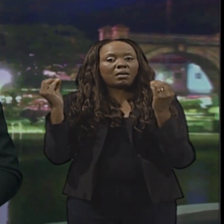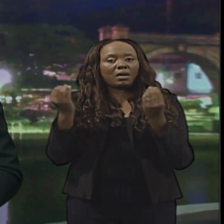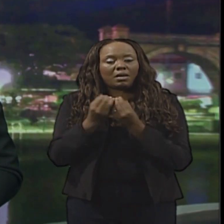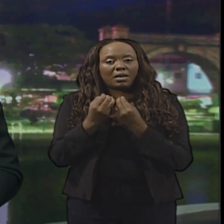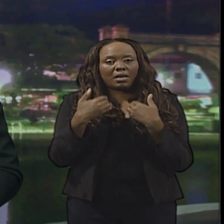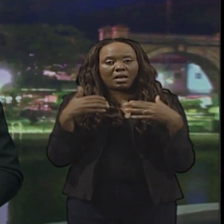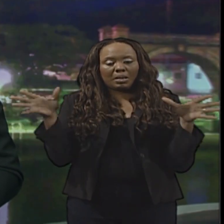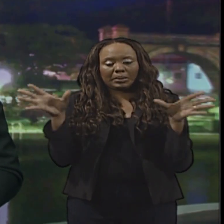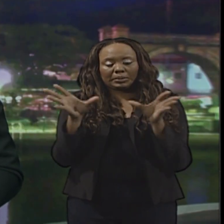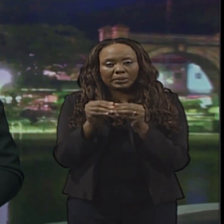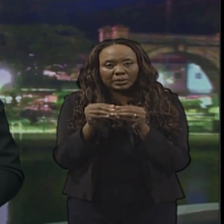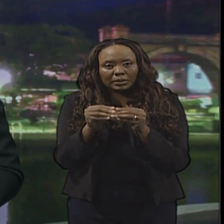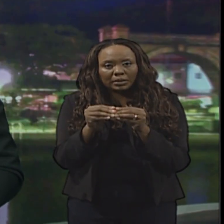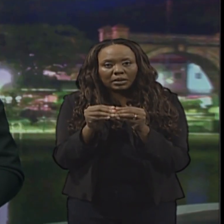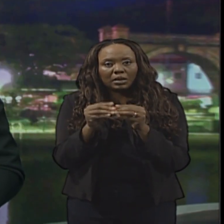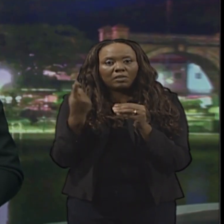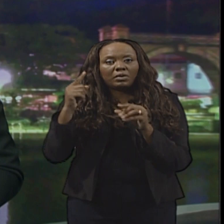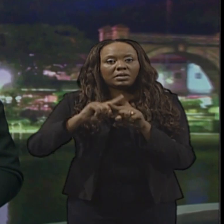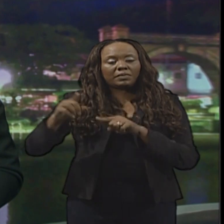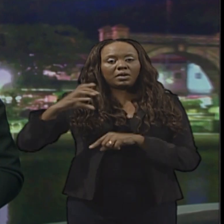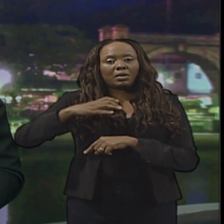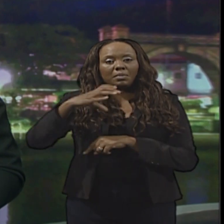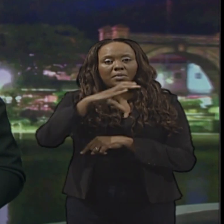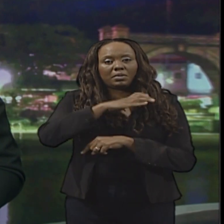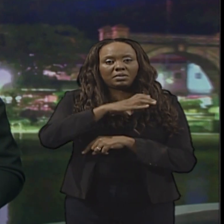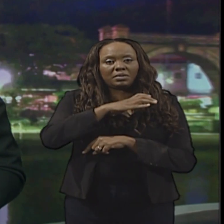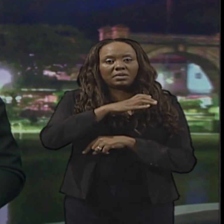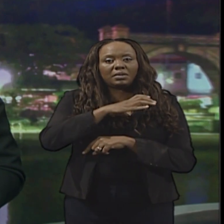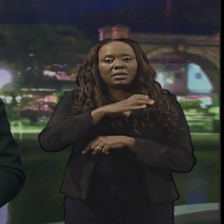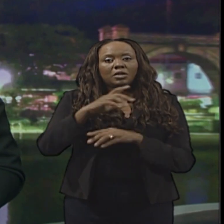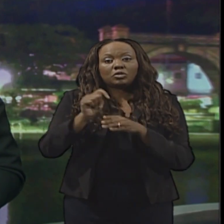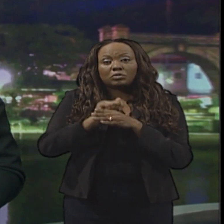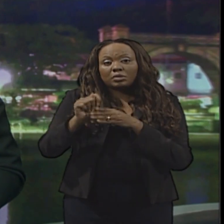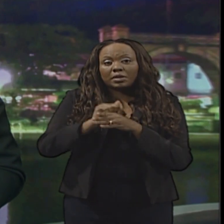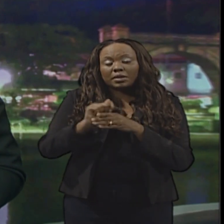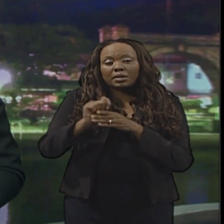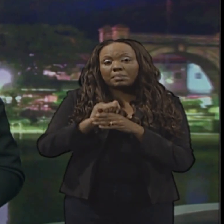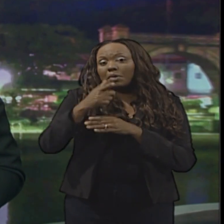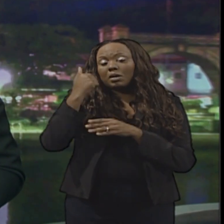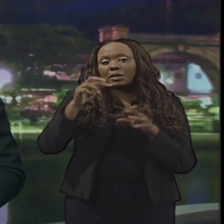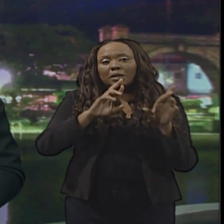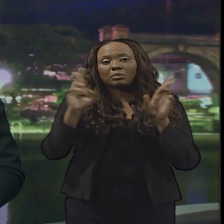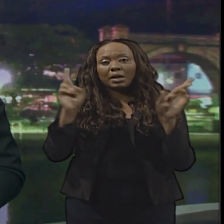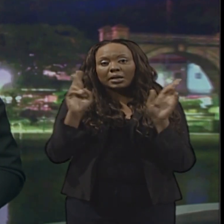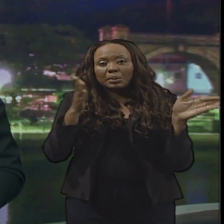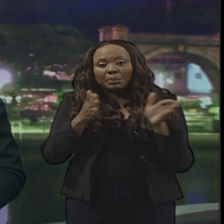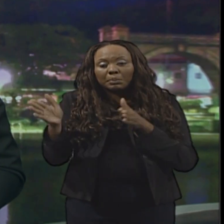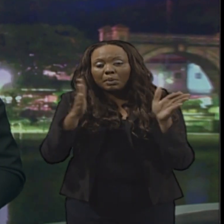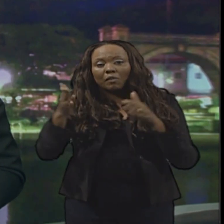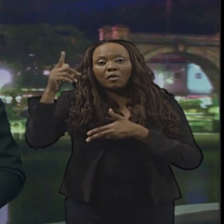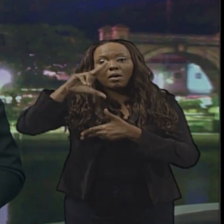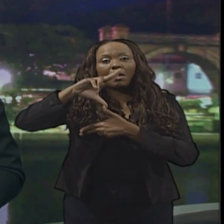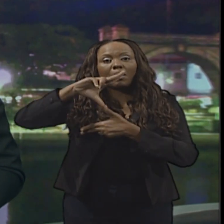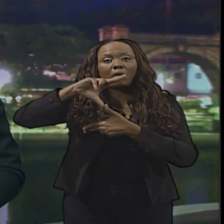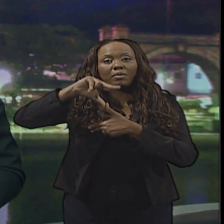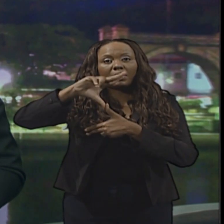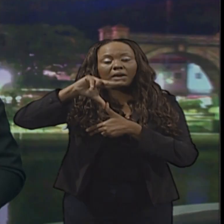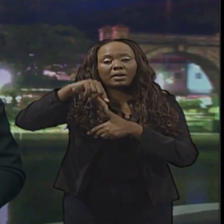for disaster committees in the south of the island. The training comes ahead of the 2018 Atlantic hurricane